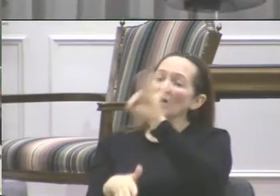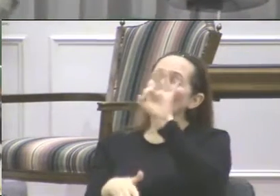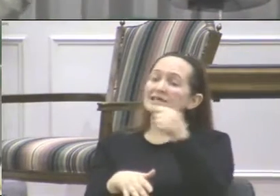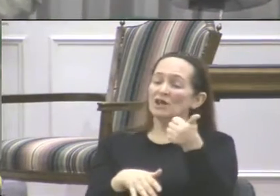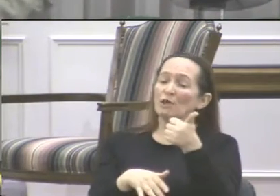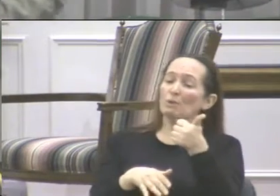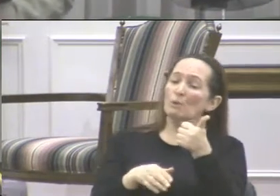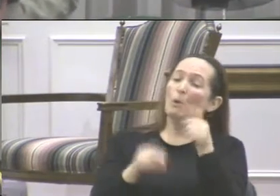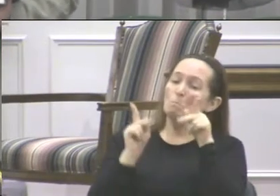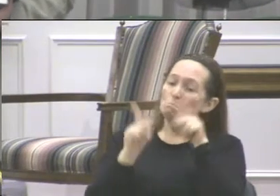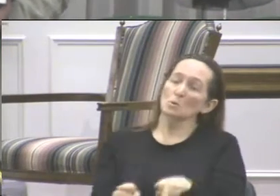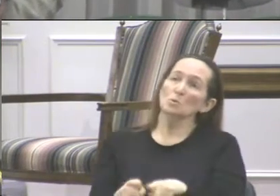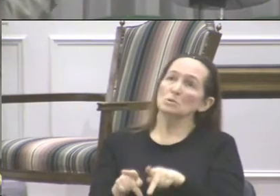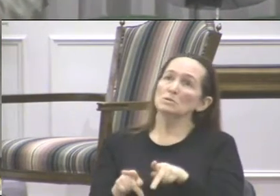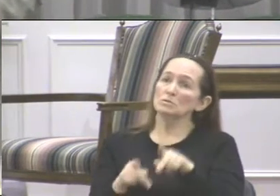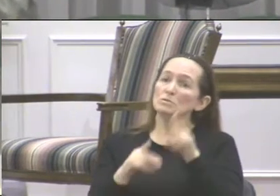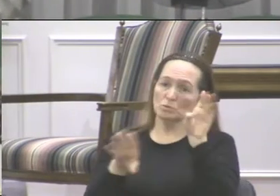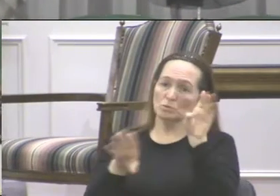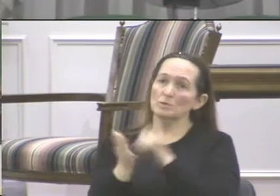happens with Terah.